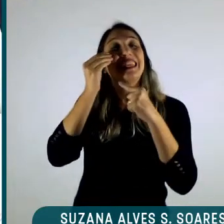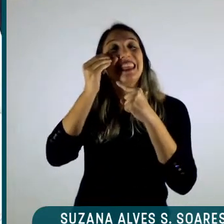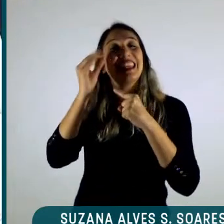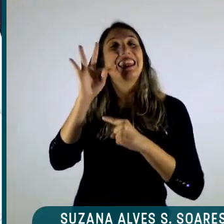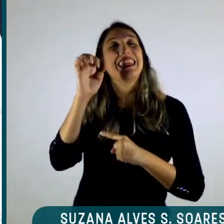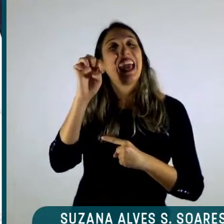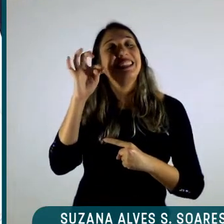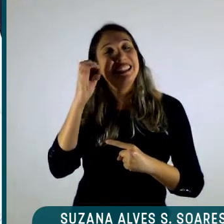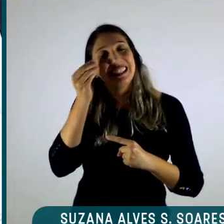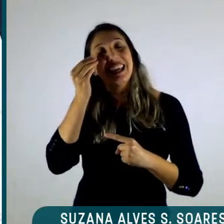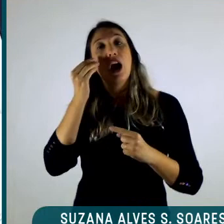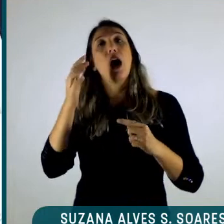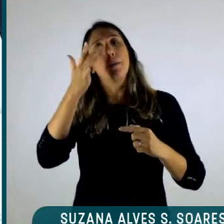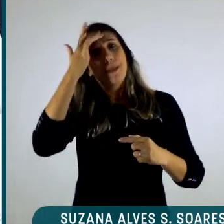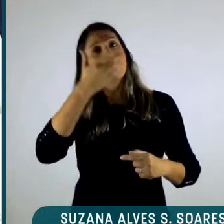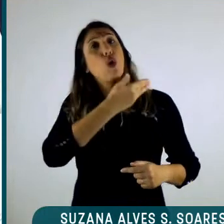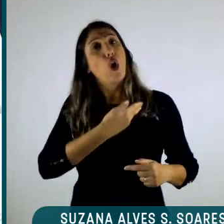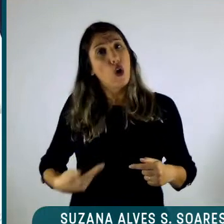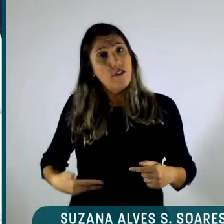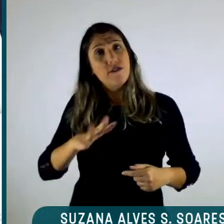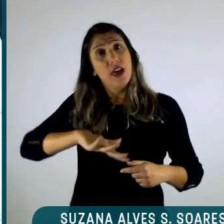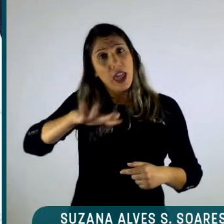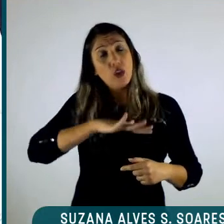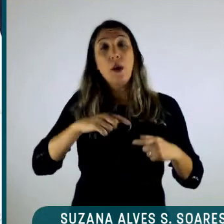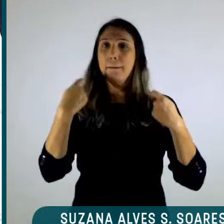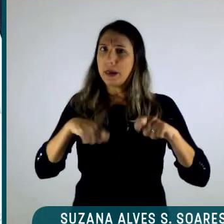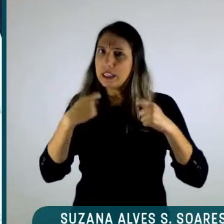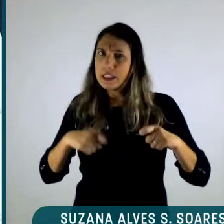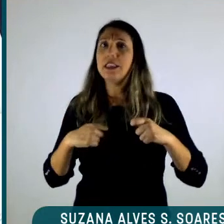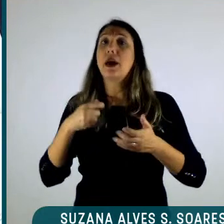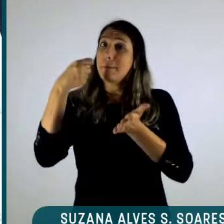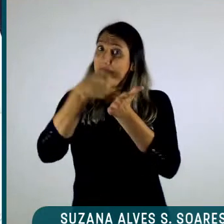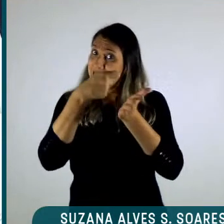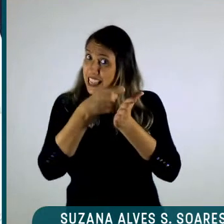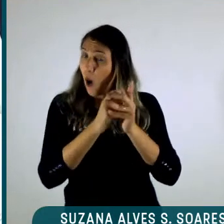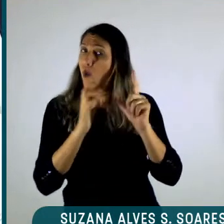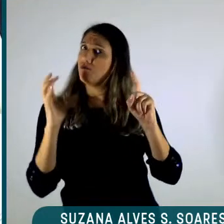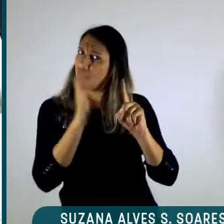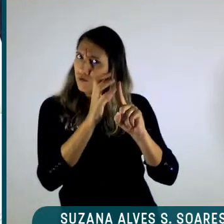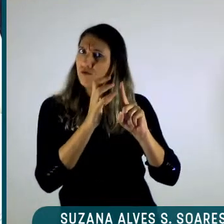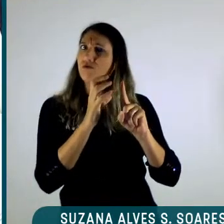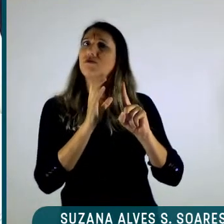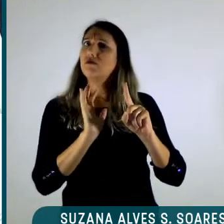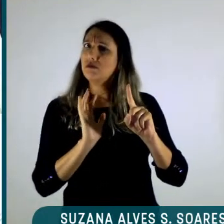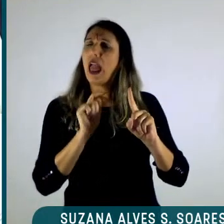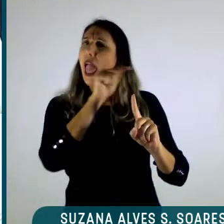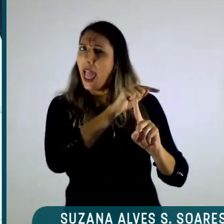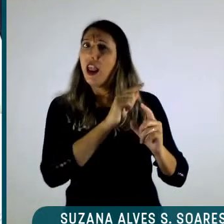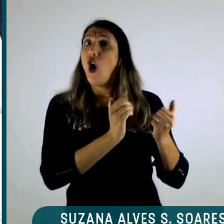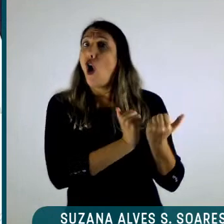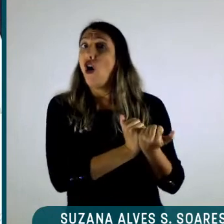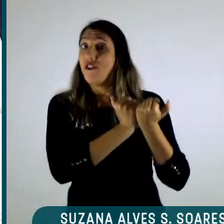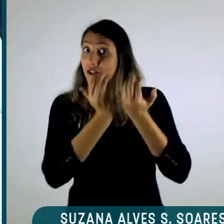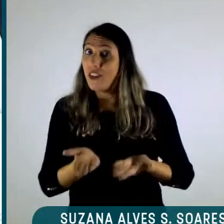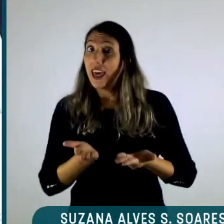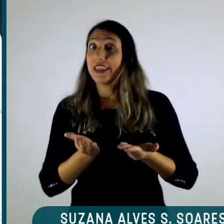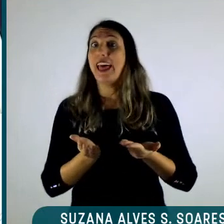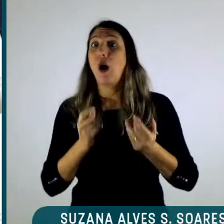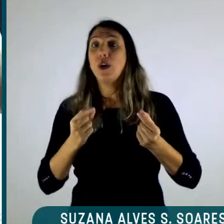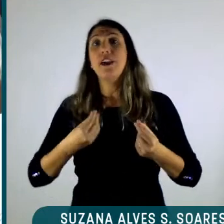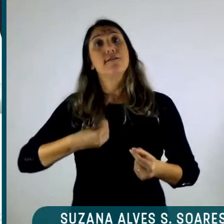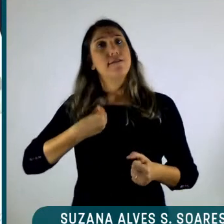Brazil must test that. The government, people must be submitted to some pressure,